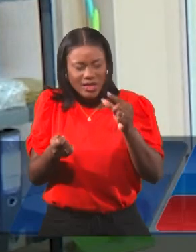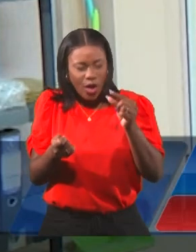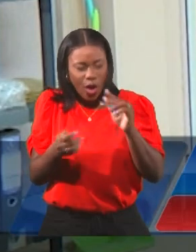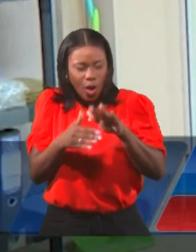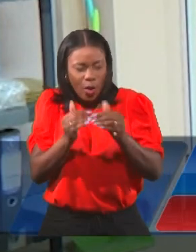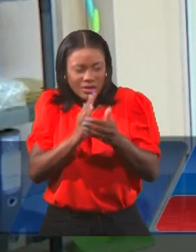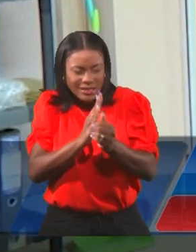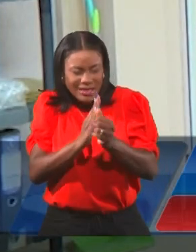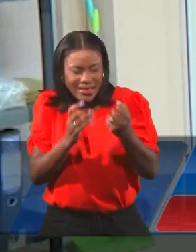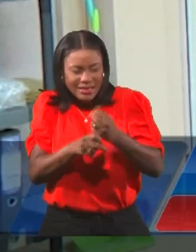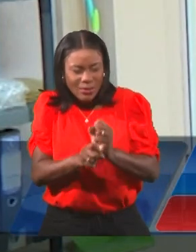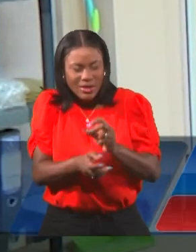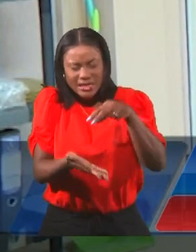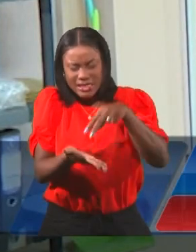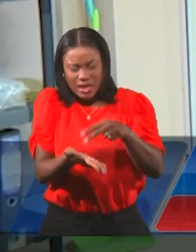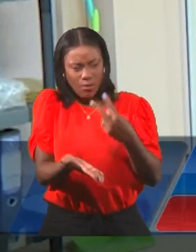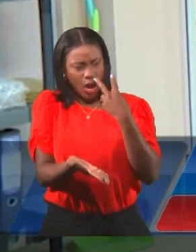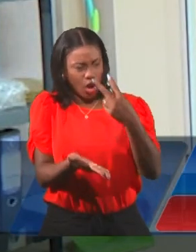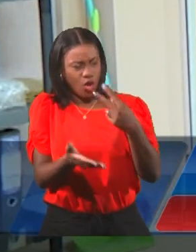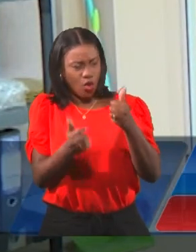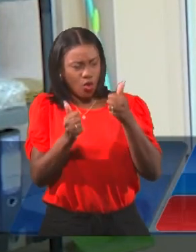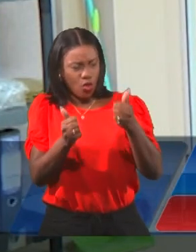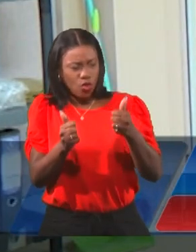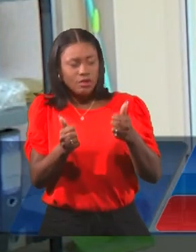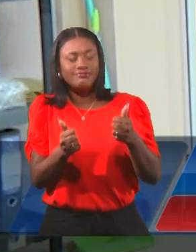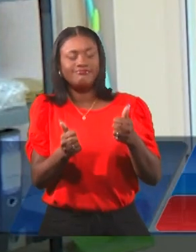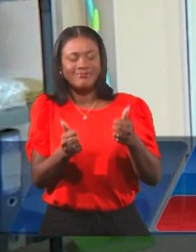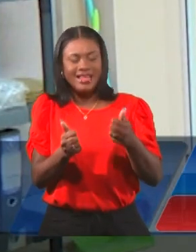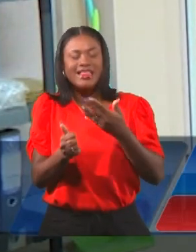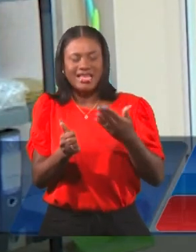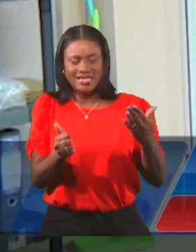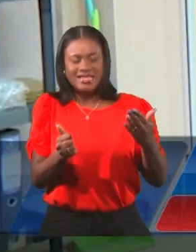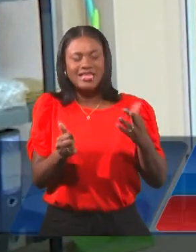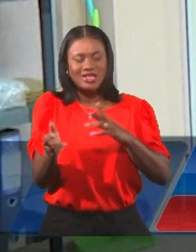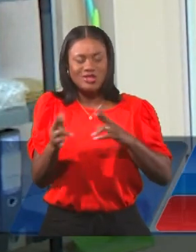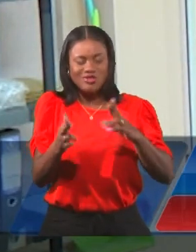techniques to make the things stand up and look good and stay together, those are the things that I'm looking forward to the most.